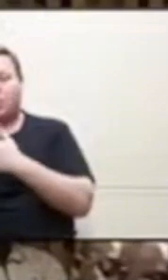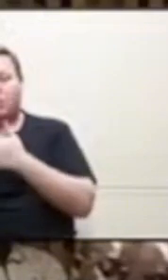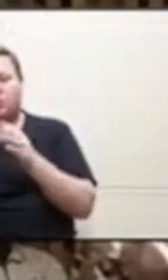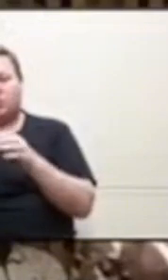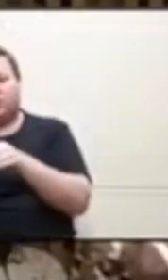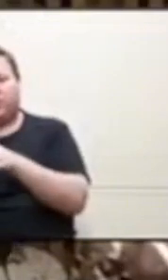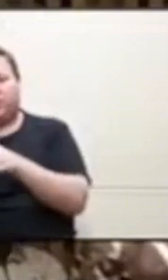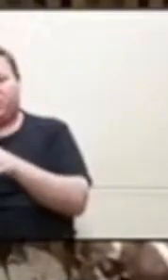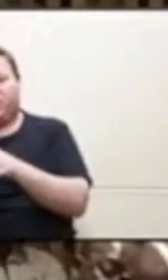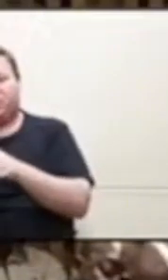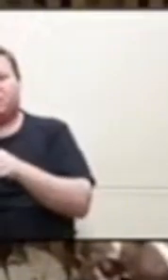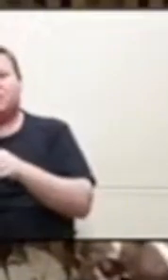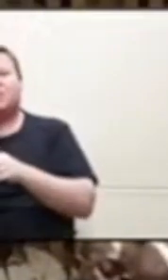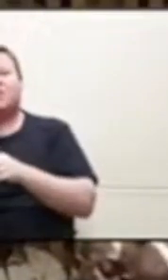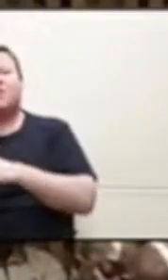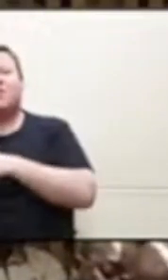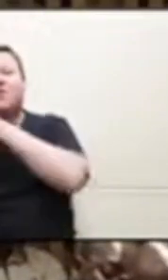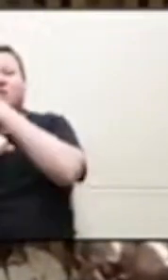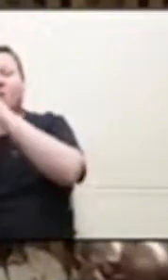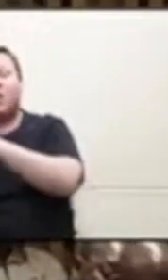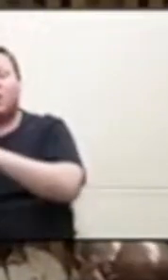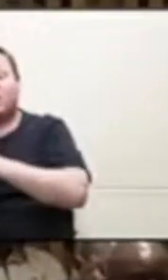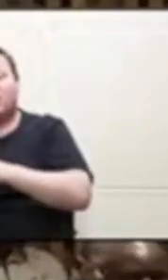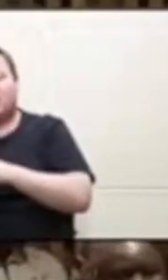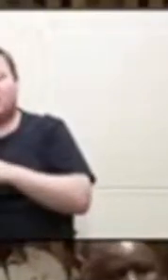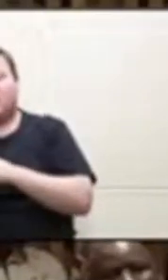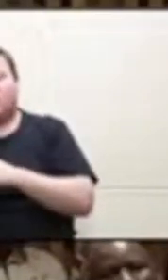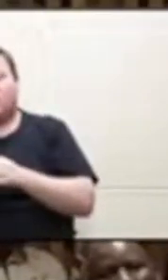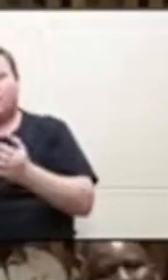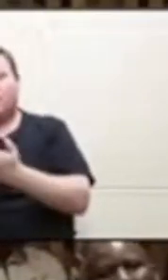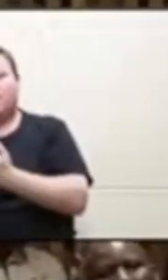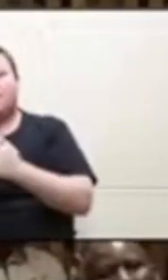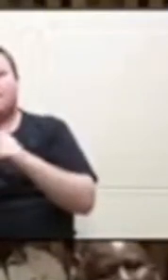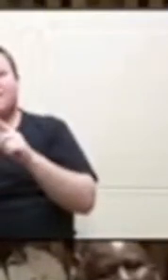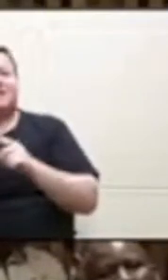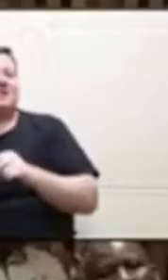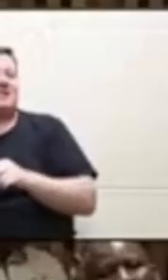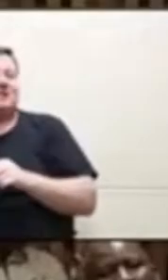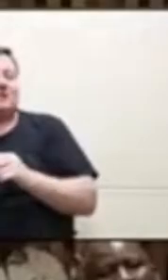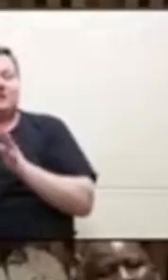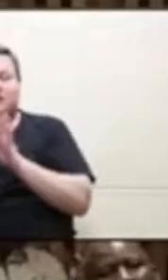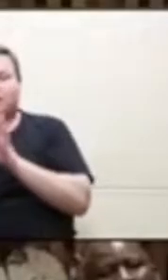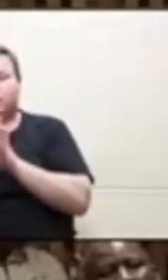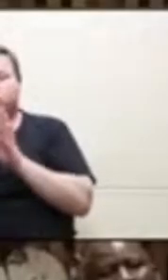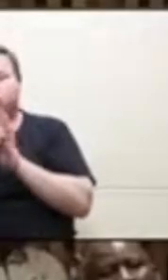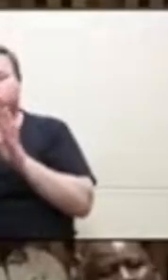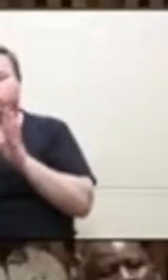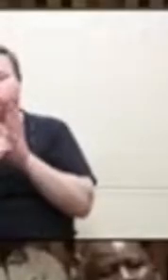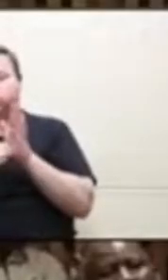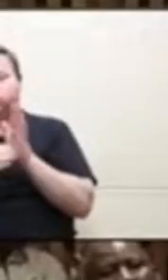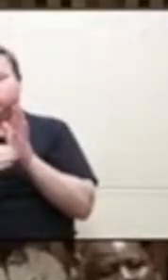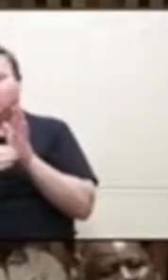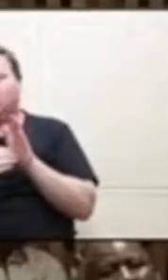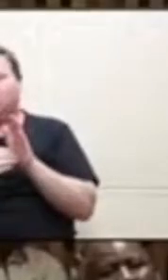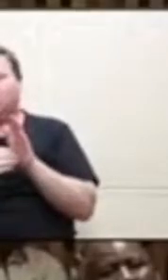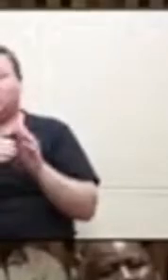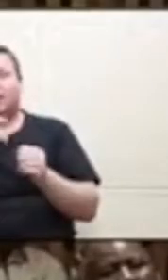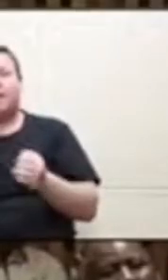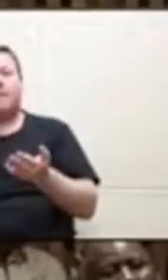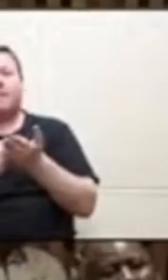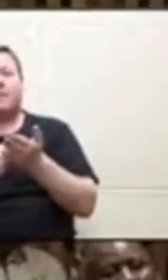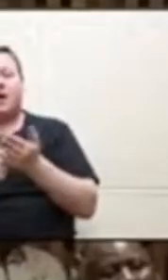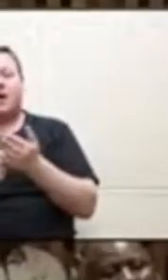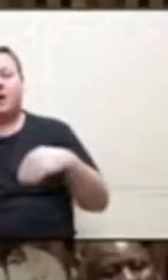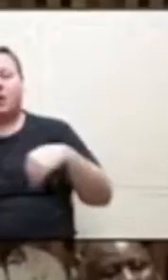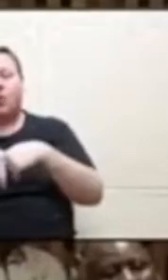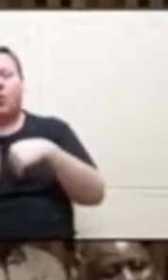planned for the following year. But because it was easier to implement because we were just buying waste management equipment, we